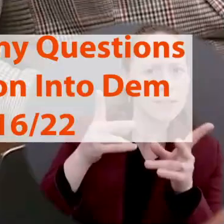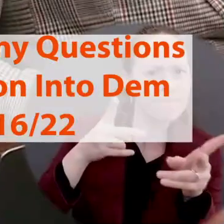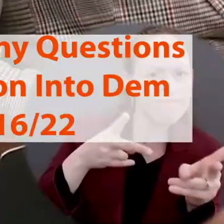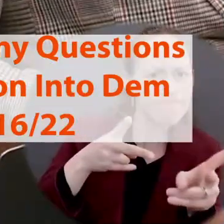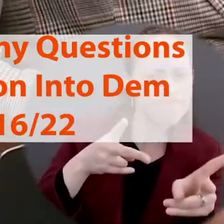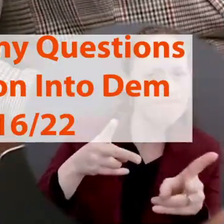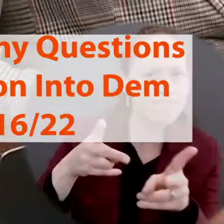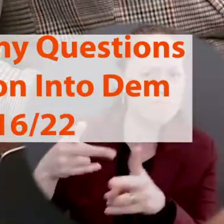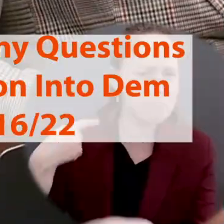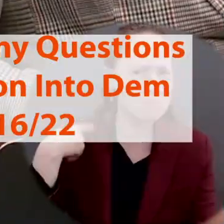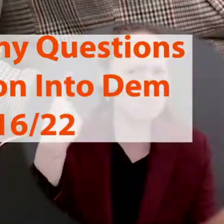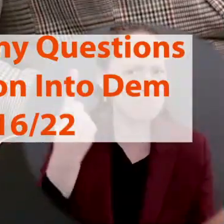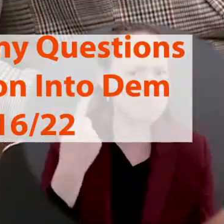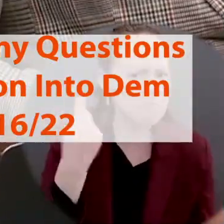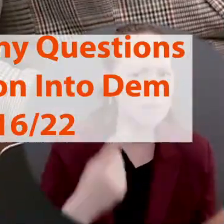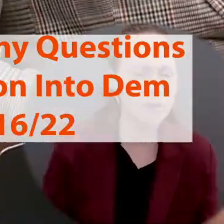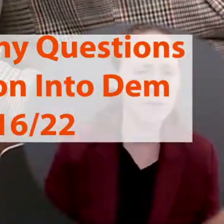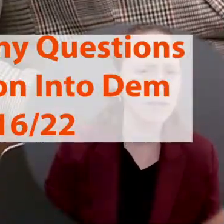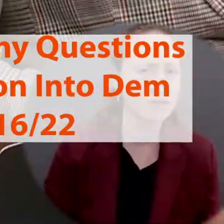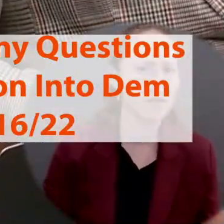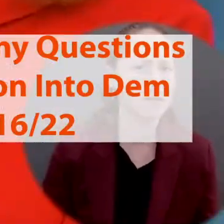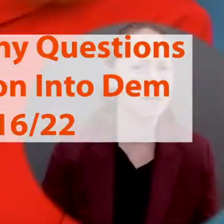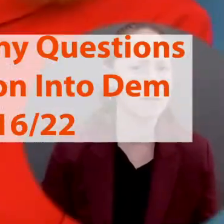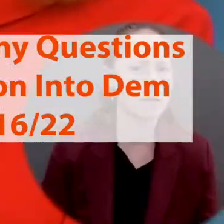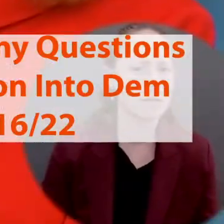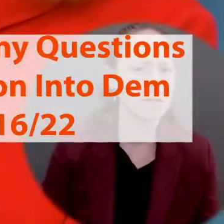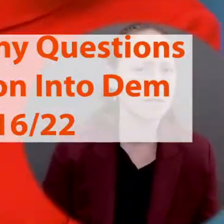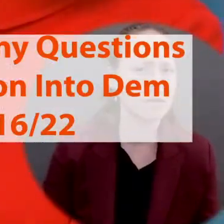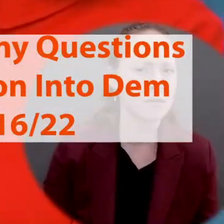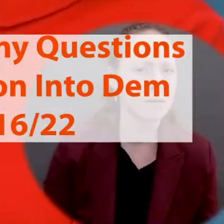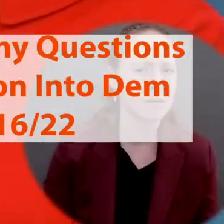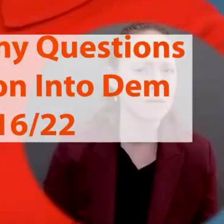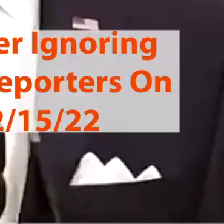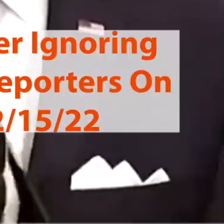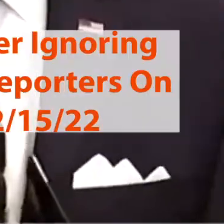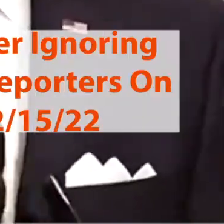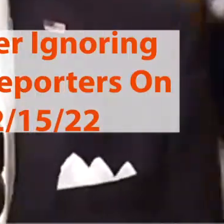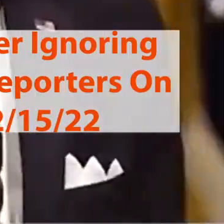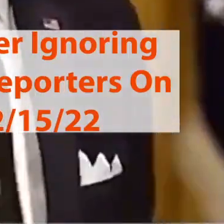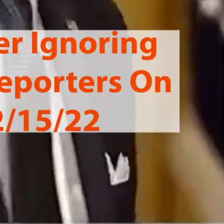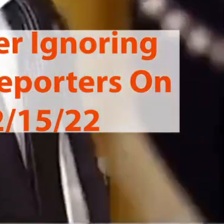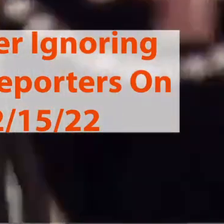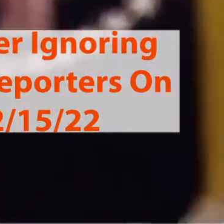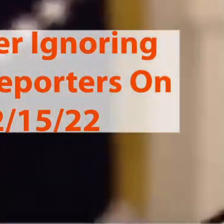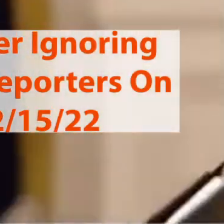something along the lines of spying? Again, I would point you to the Department of Justice. Go ahead.